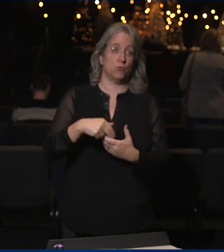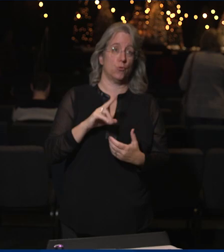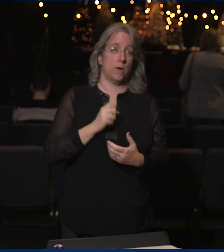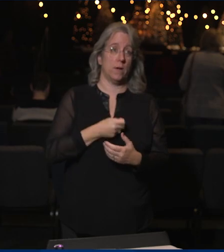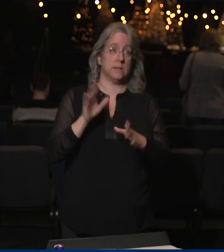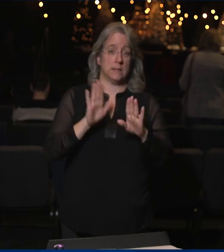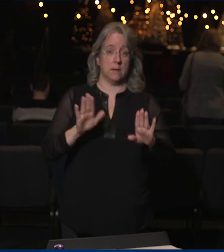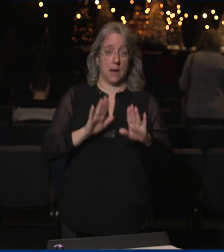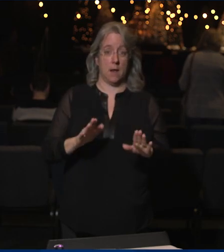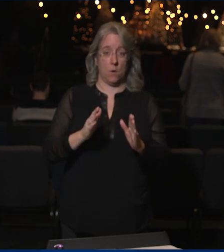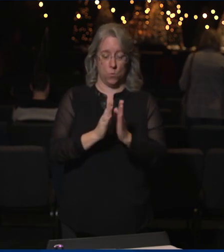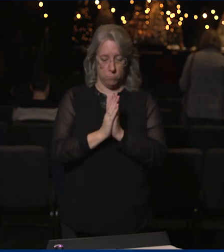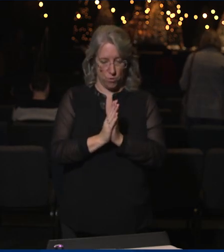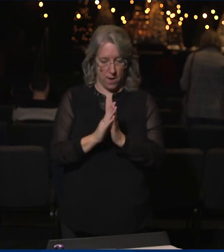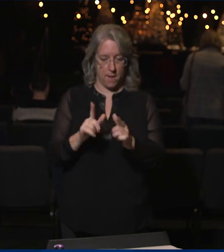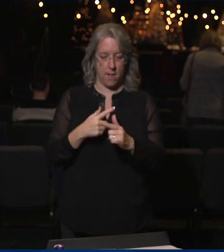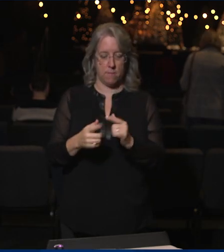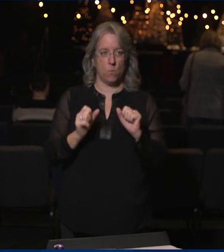we'll be dismissed.